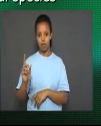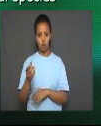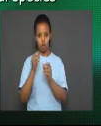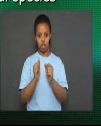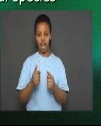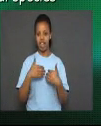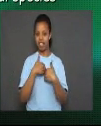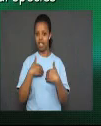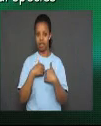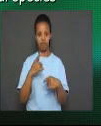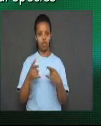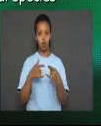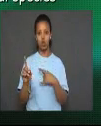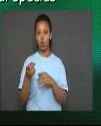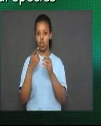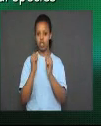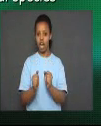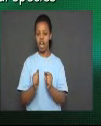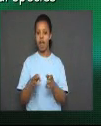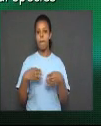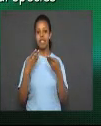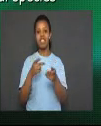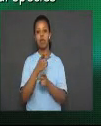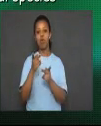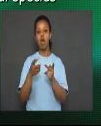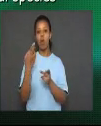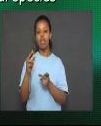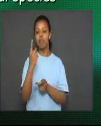animal species in a given area.